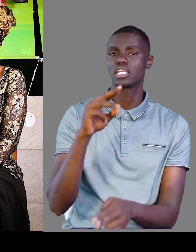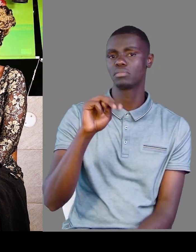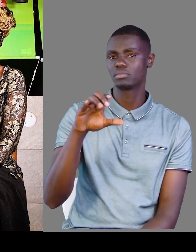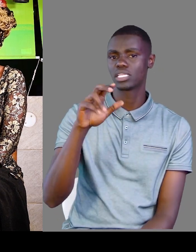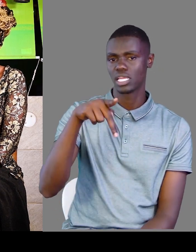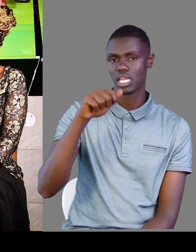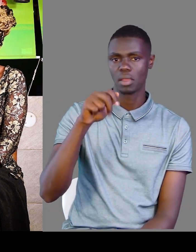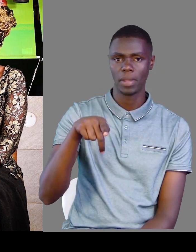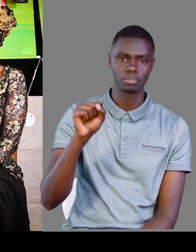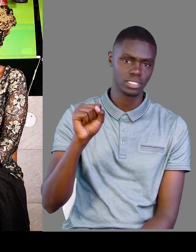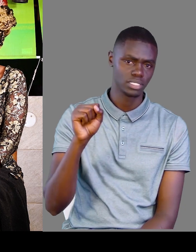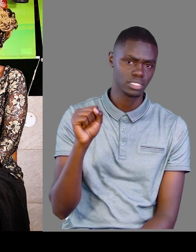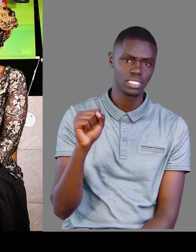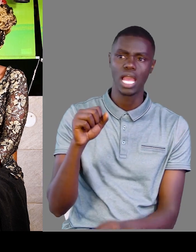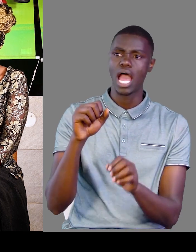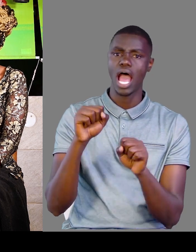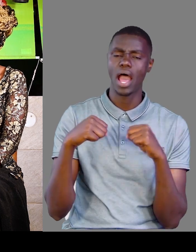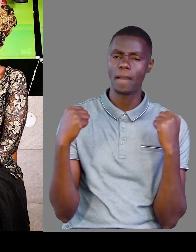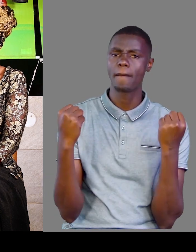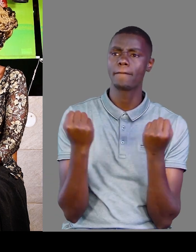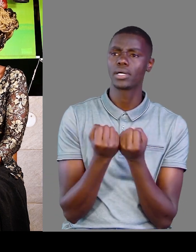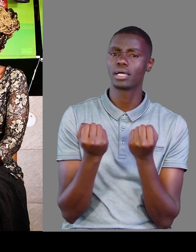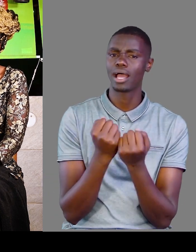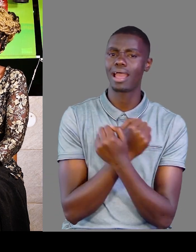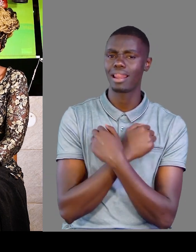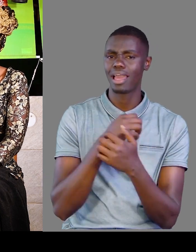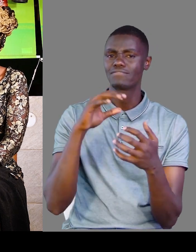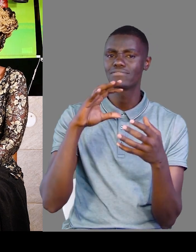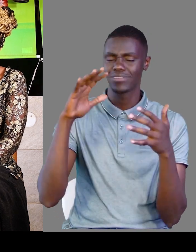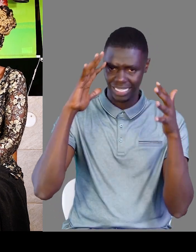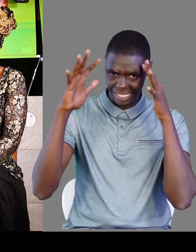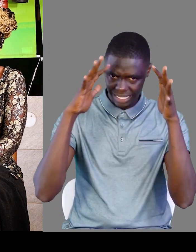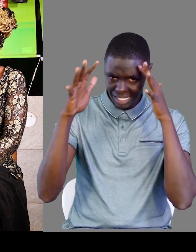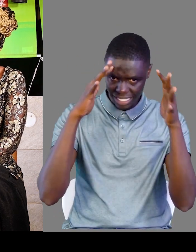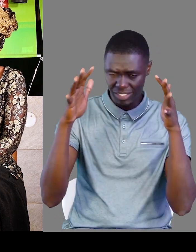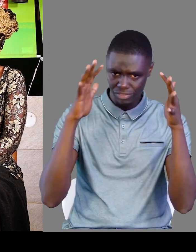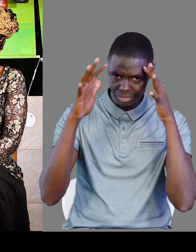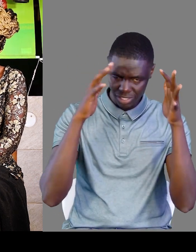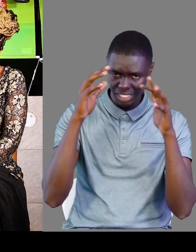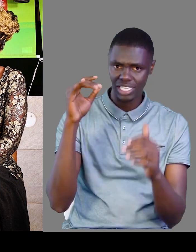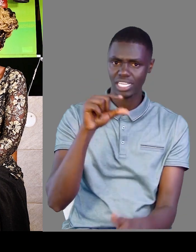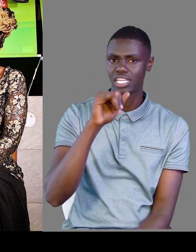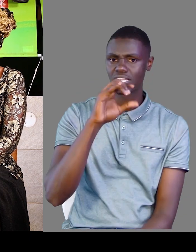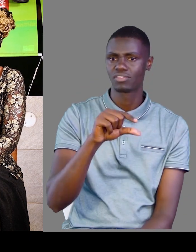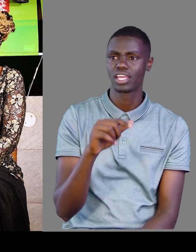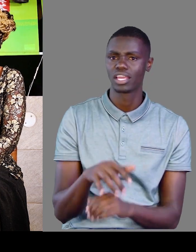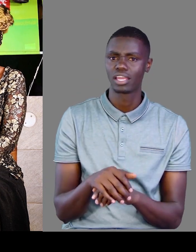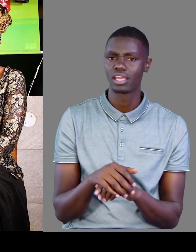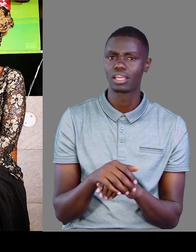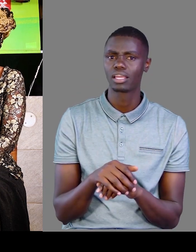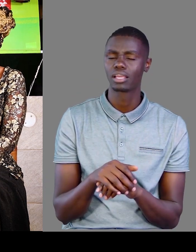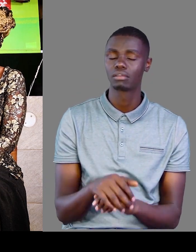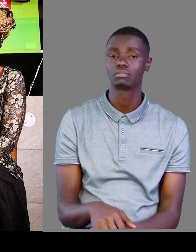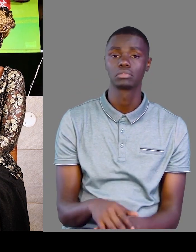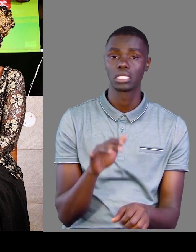I'm a social geek. I love creating. I can say I'm a creative geek. multi-potential, and I do a lot of things at the same